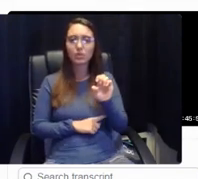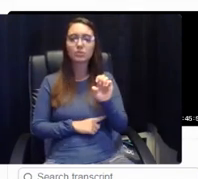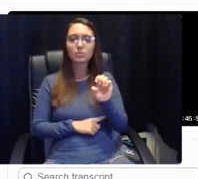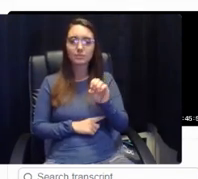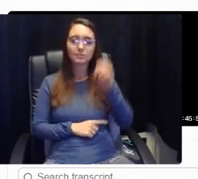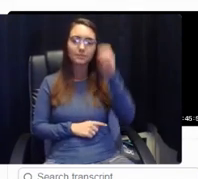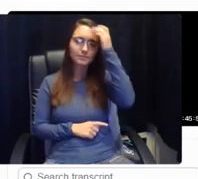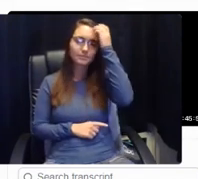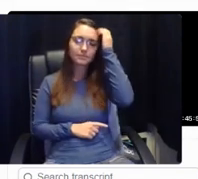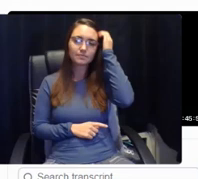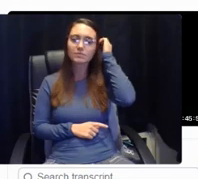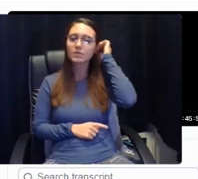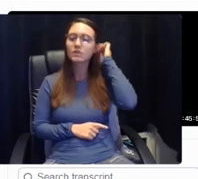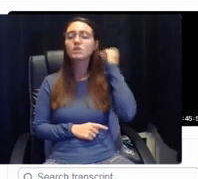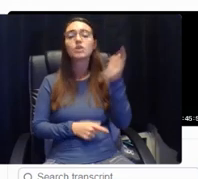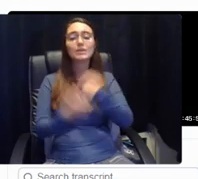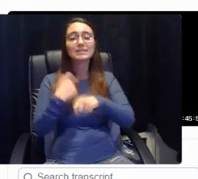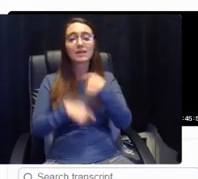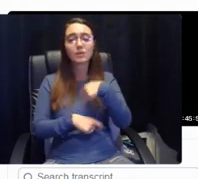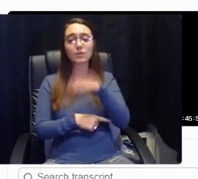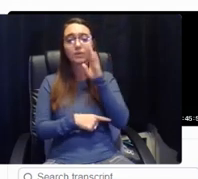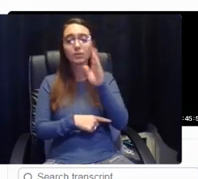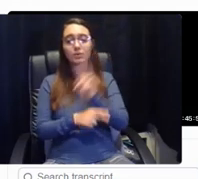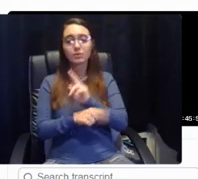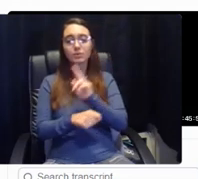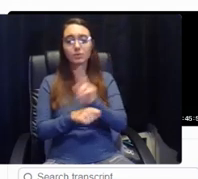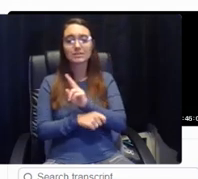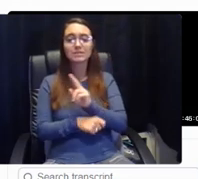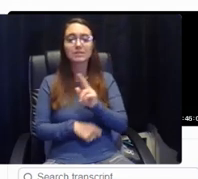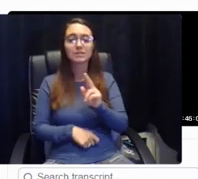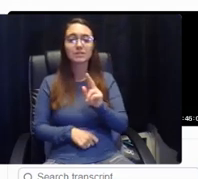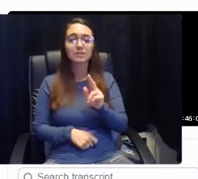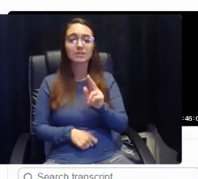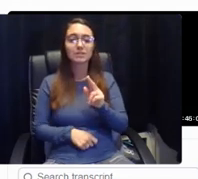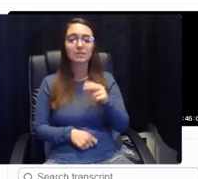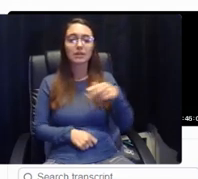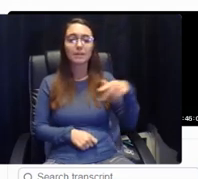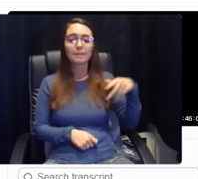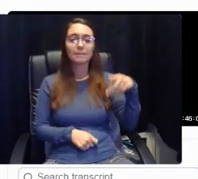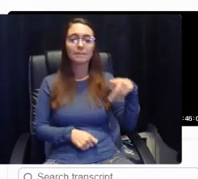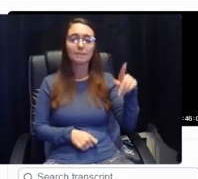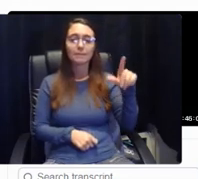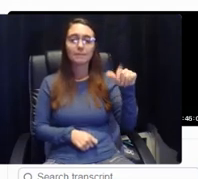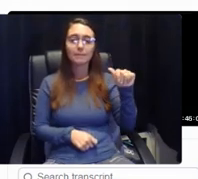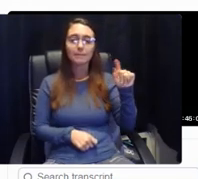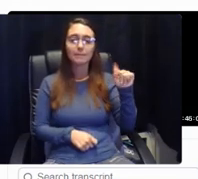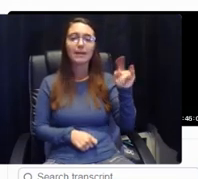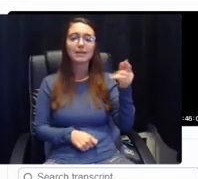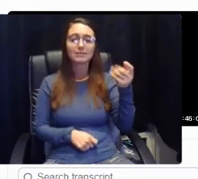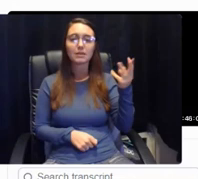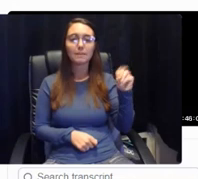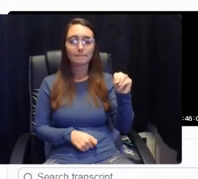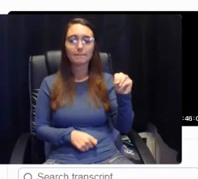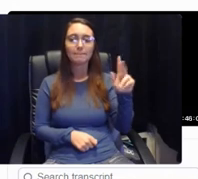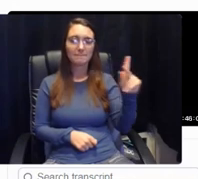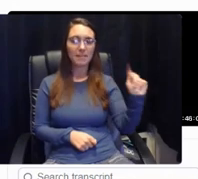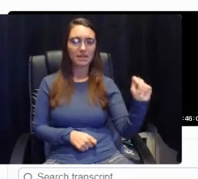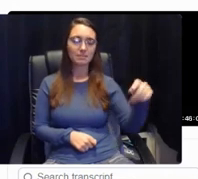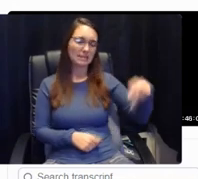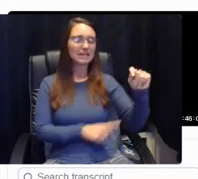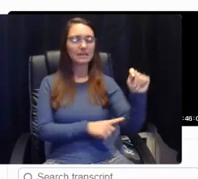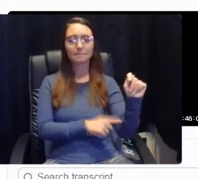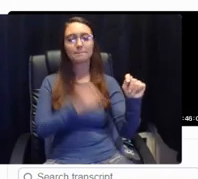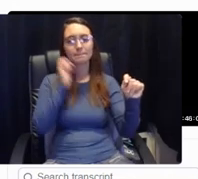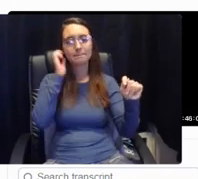electrode. So we use platinum. Platinum as an indicator electrode allow us